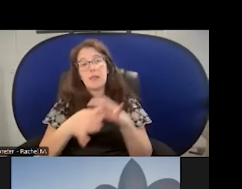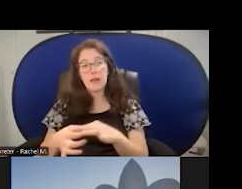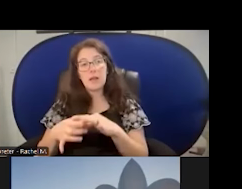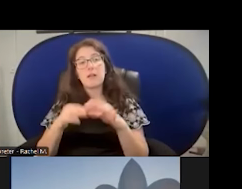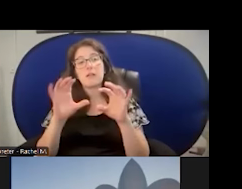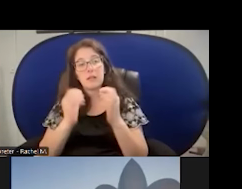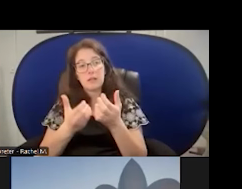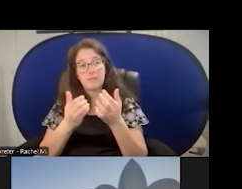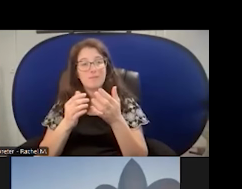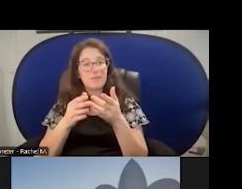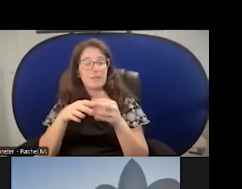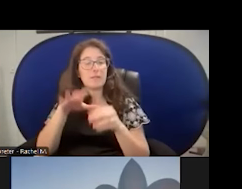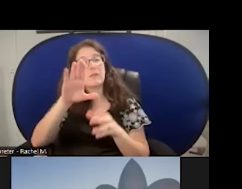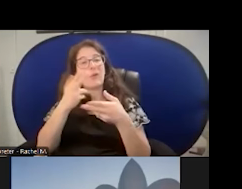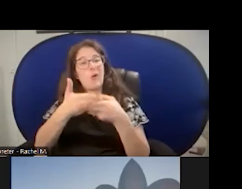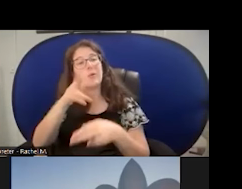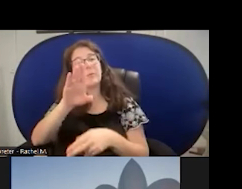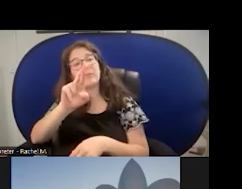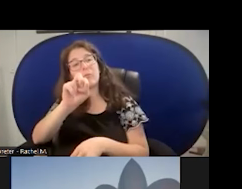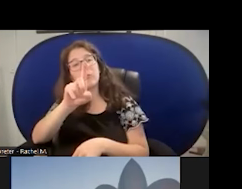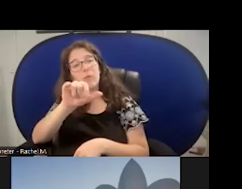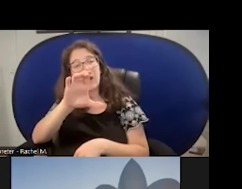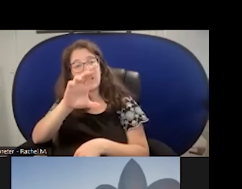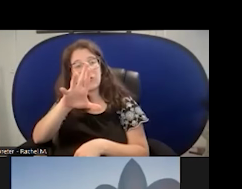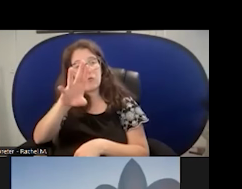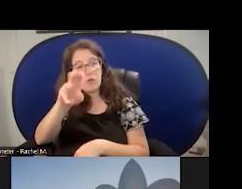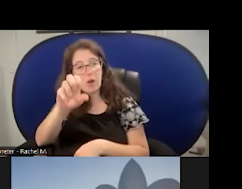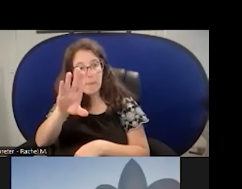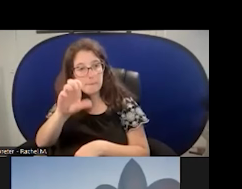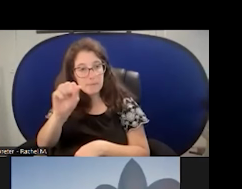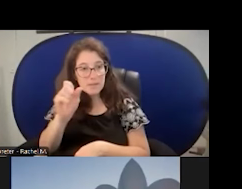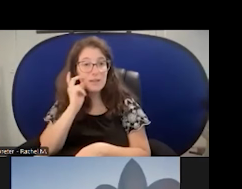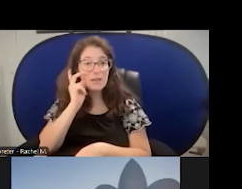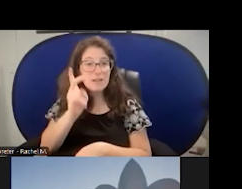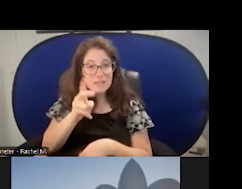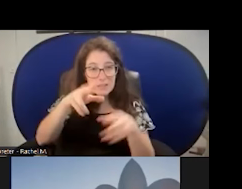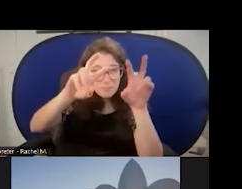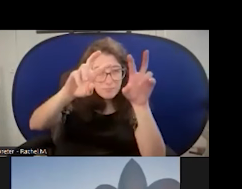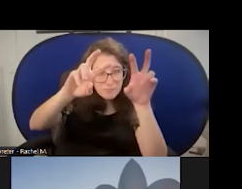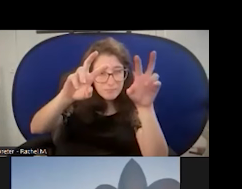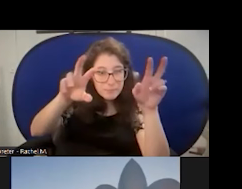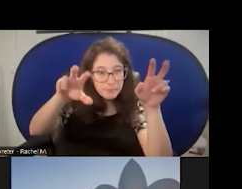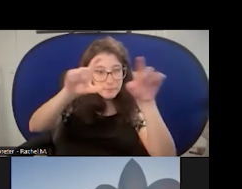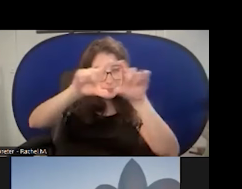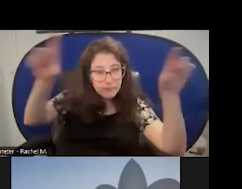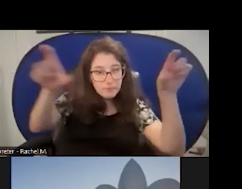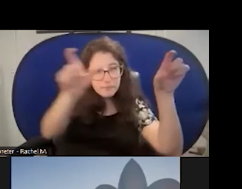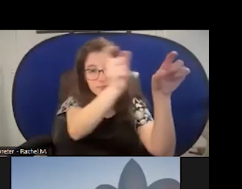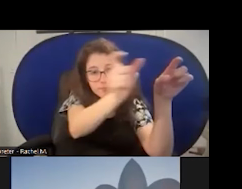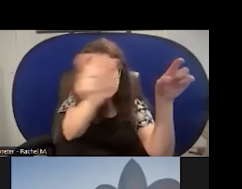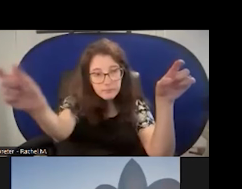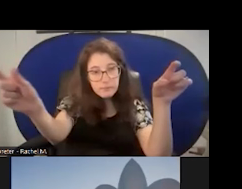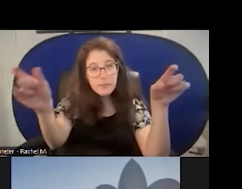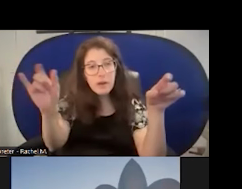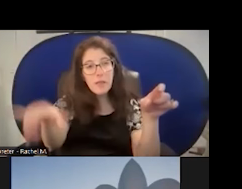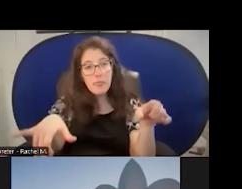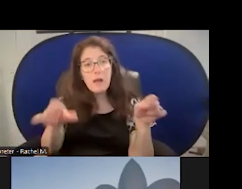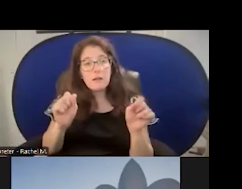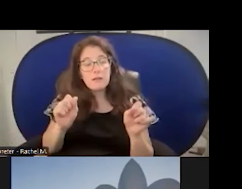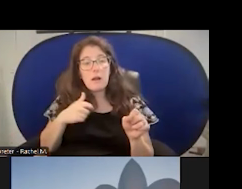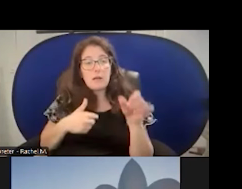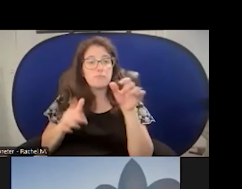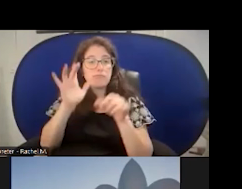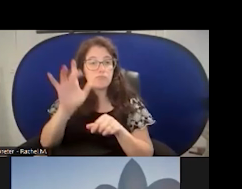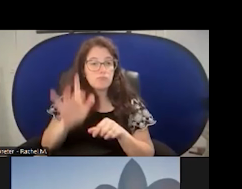lives. Typically, you'll see like your courses or your dashboard in this breadcrumb trail here. As I move through the course, if I click